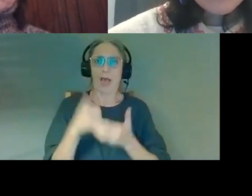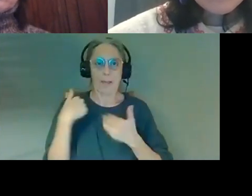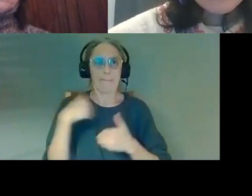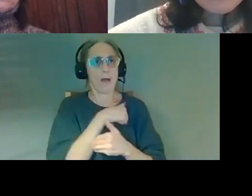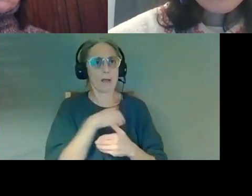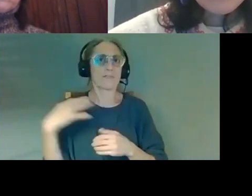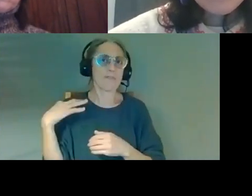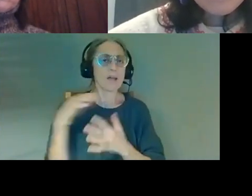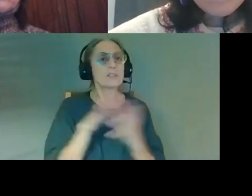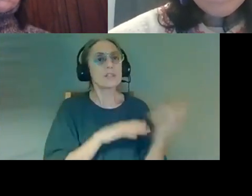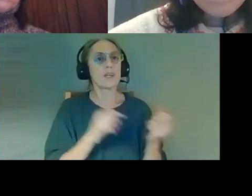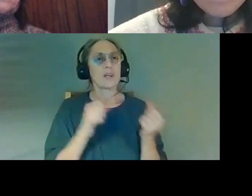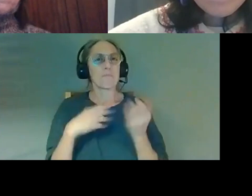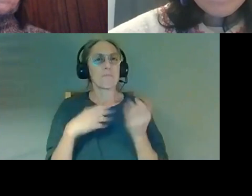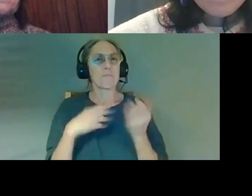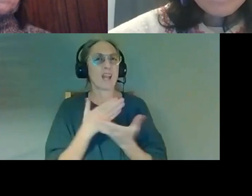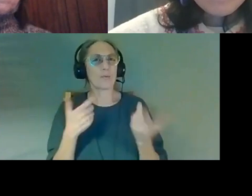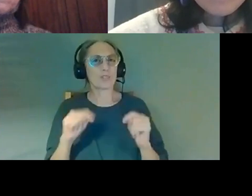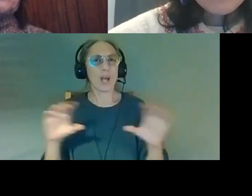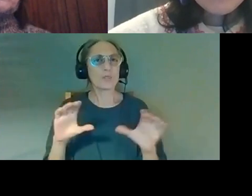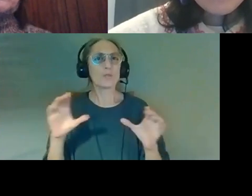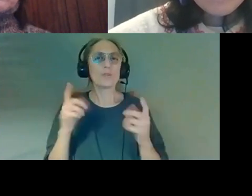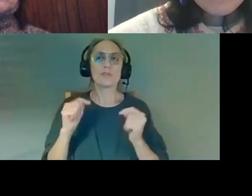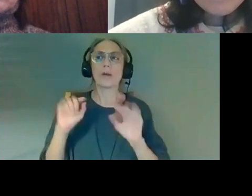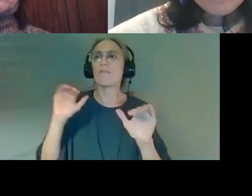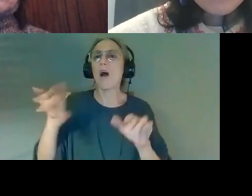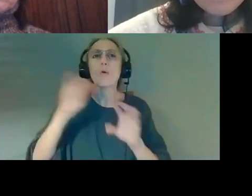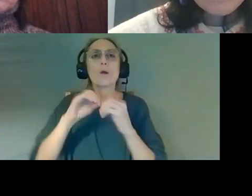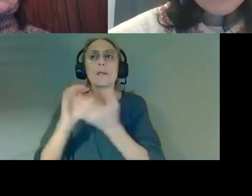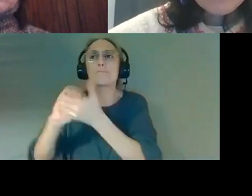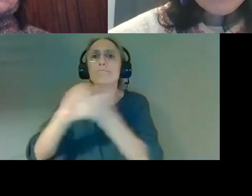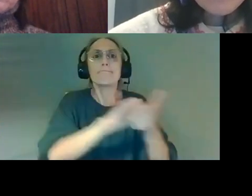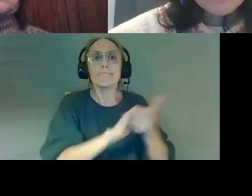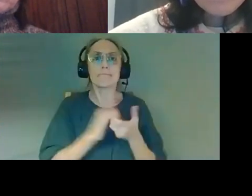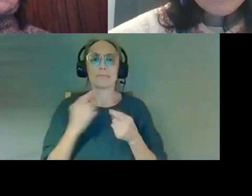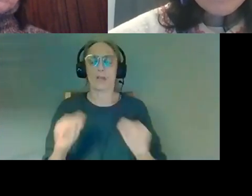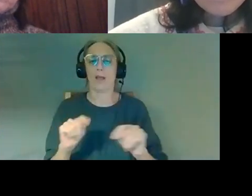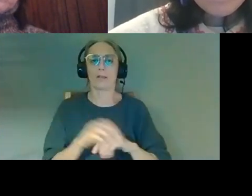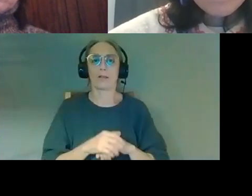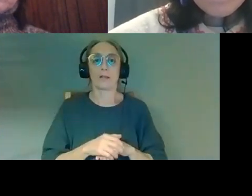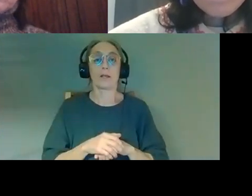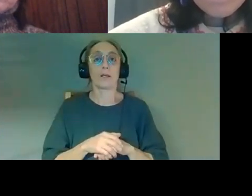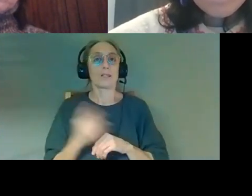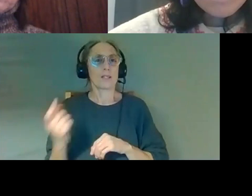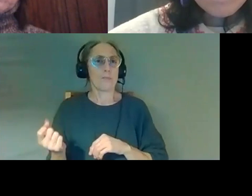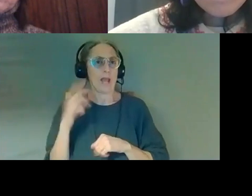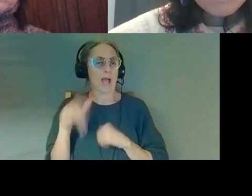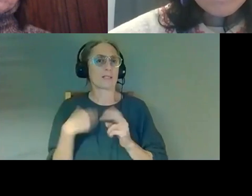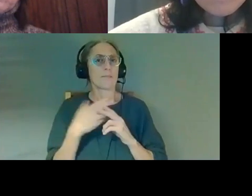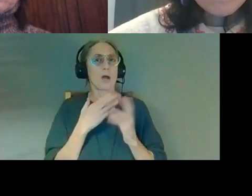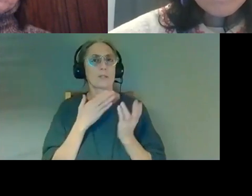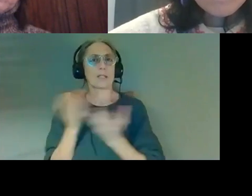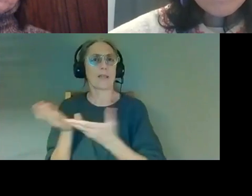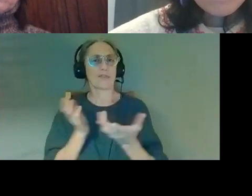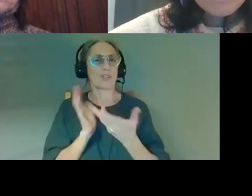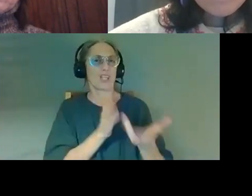tackle, or at least partner with other organizations to do so. And I think someone asked a question about deliveries. We don't deliver to Hyde Park per se, although we